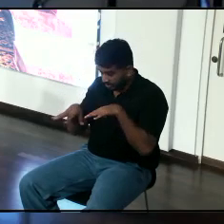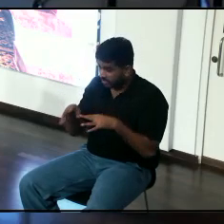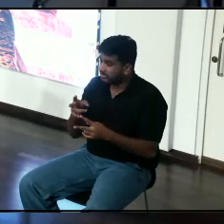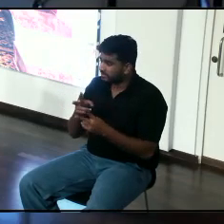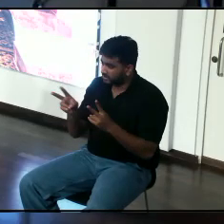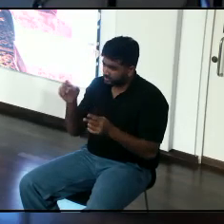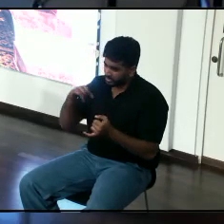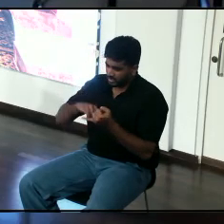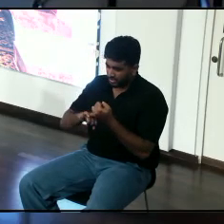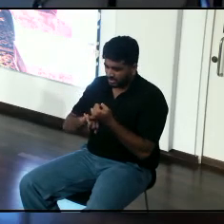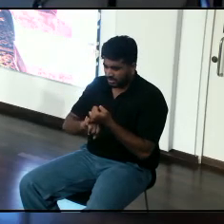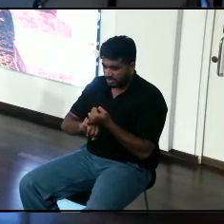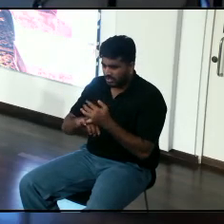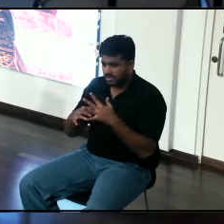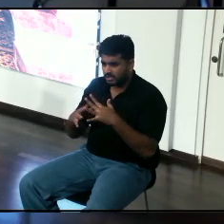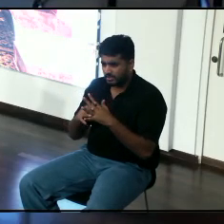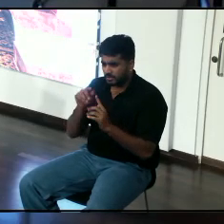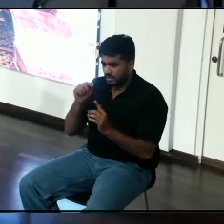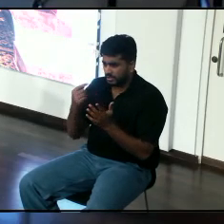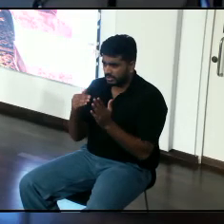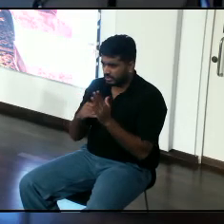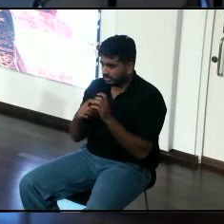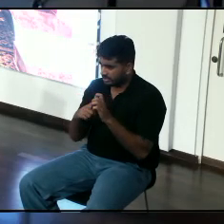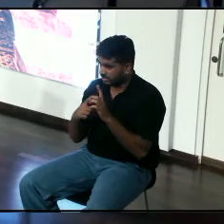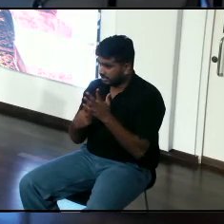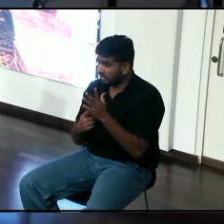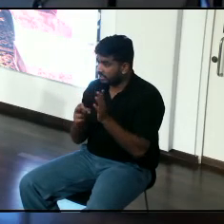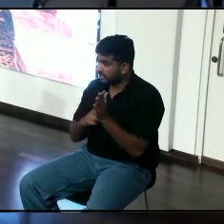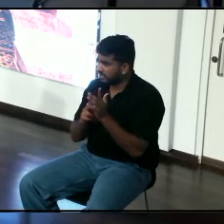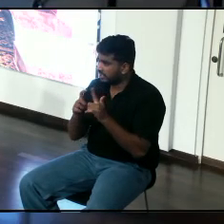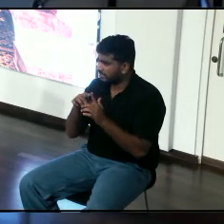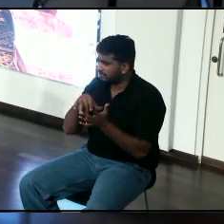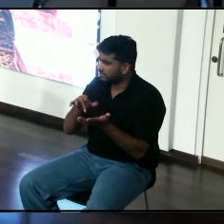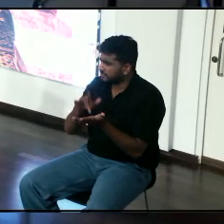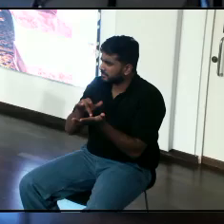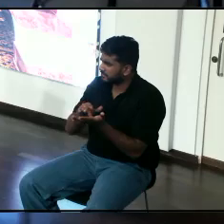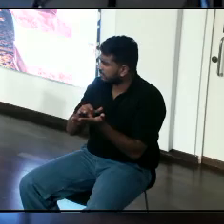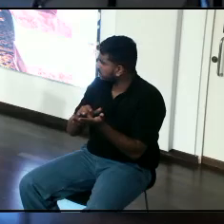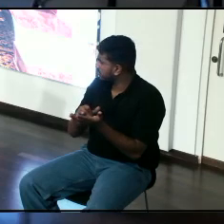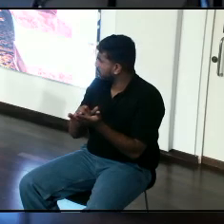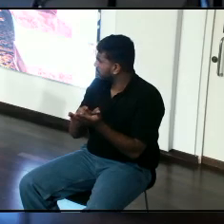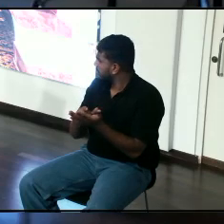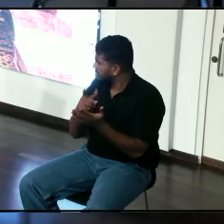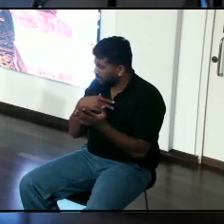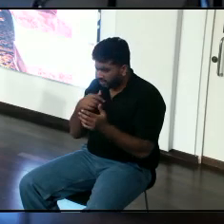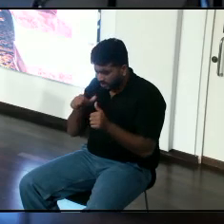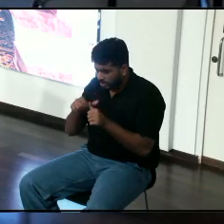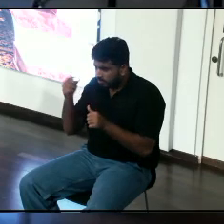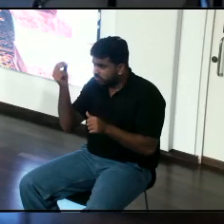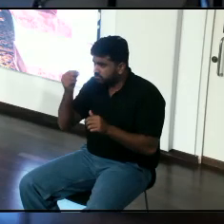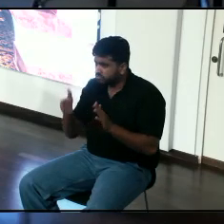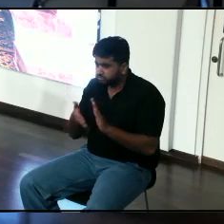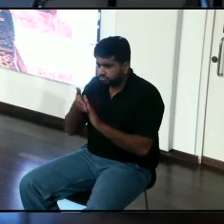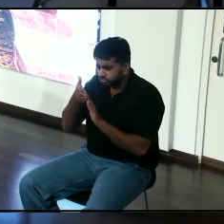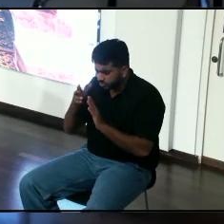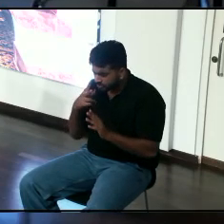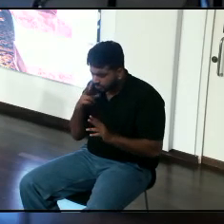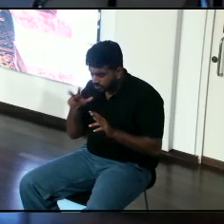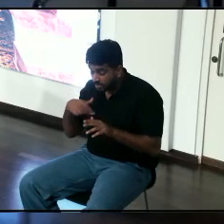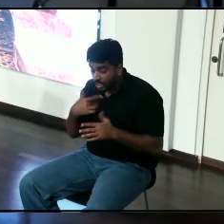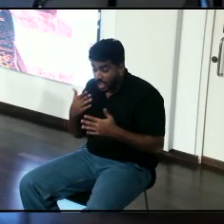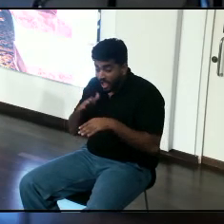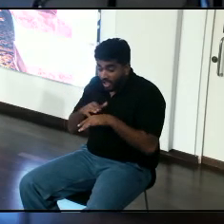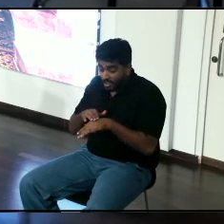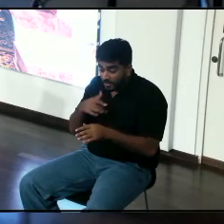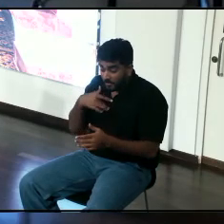Switzerland, or the chalets in the alpine towns. I thought it was architecture that kind of lends this character of your experience